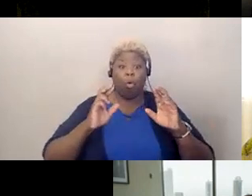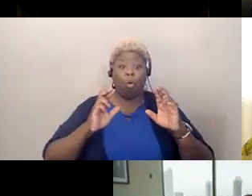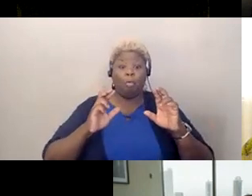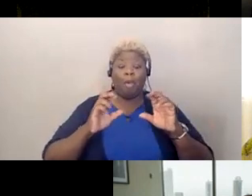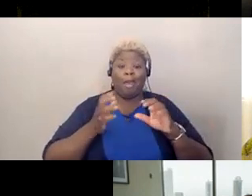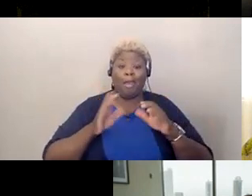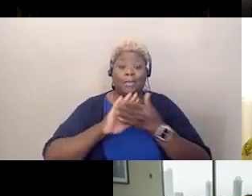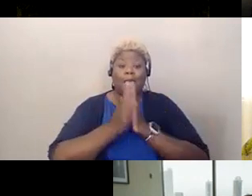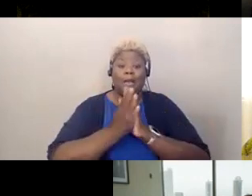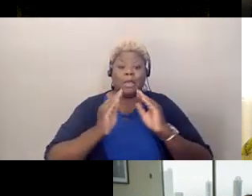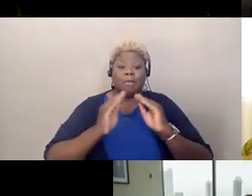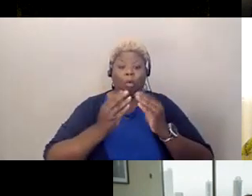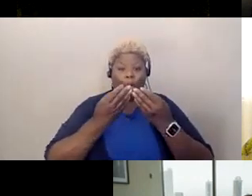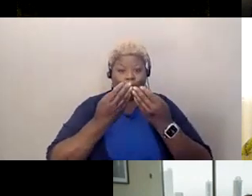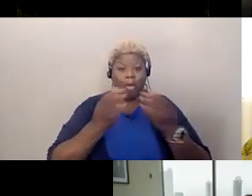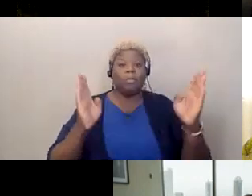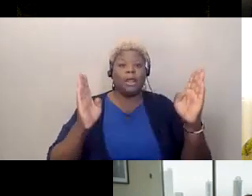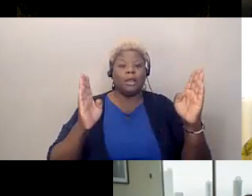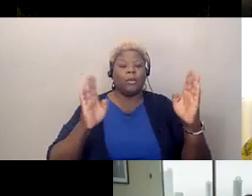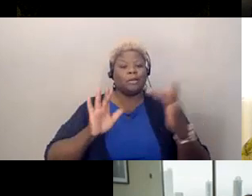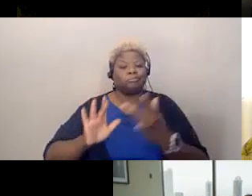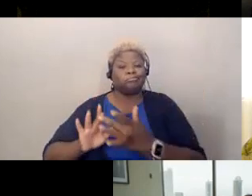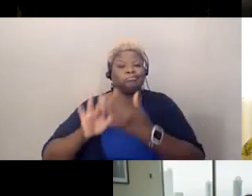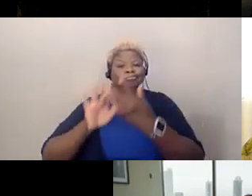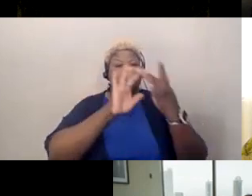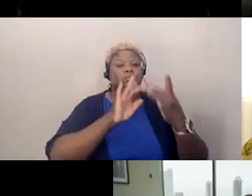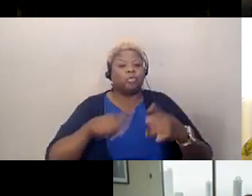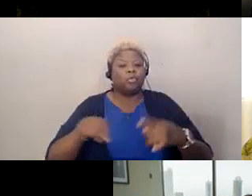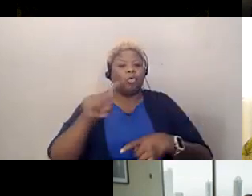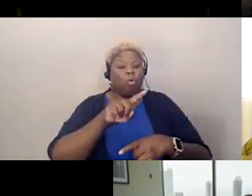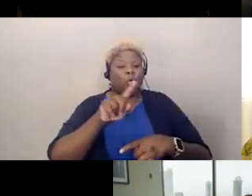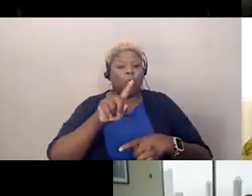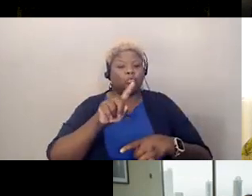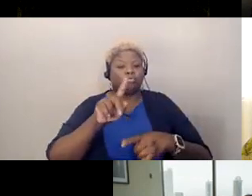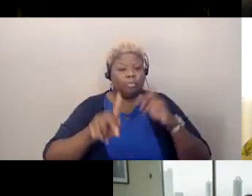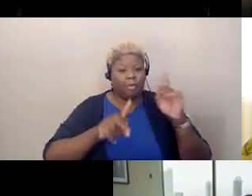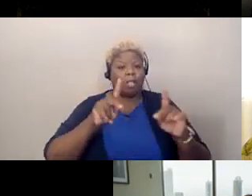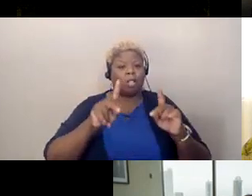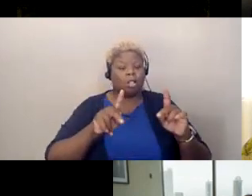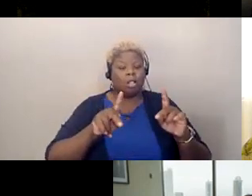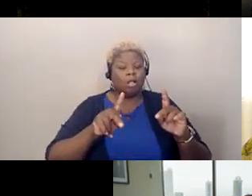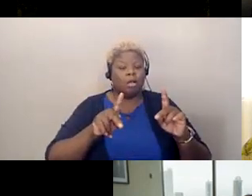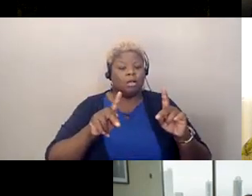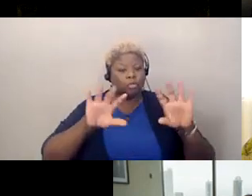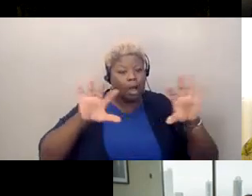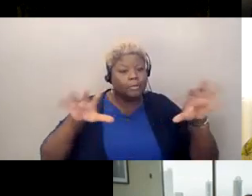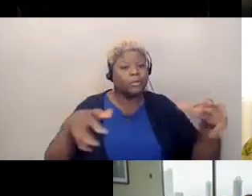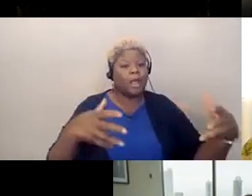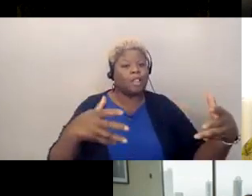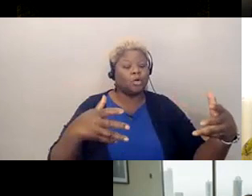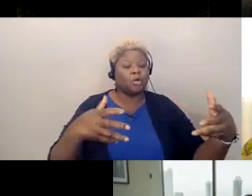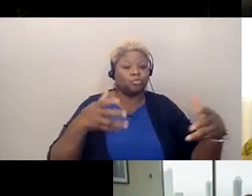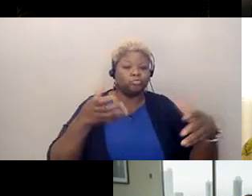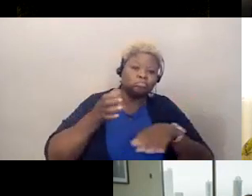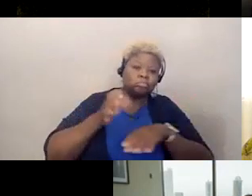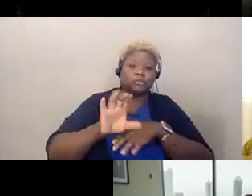holding a public conversation, we can reach out to all of those stakeholders to do come together to push for reform.